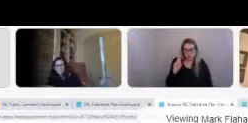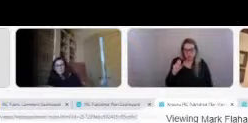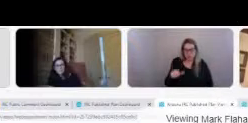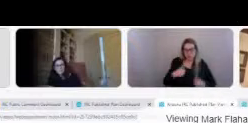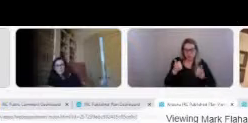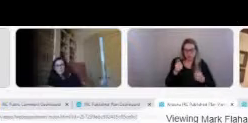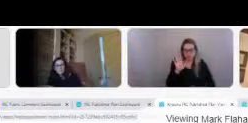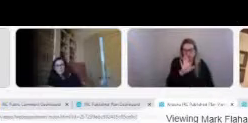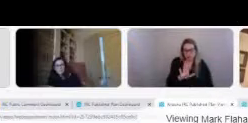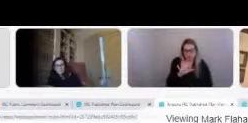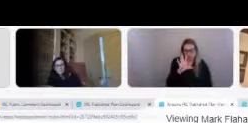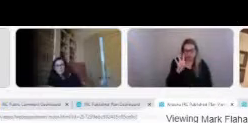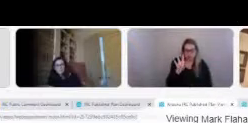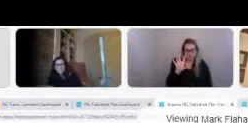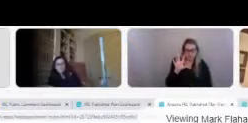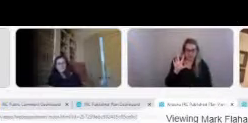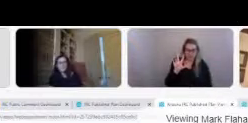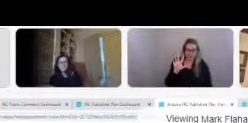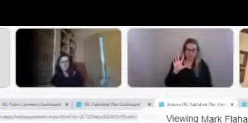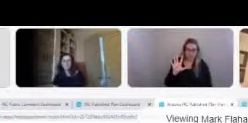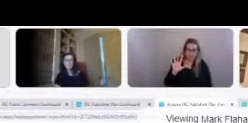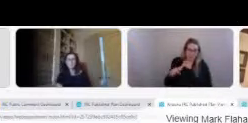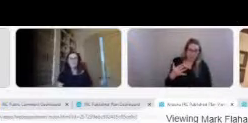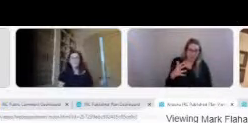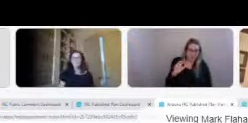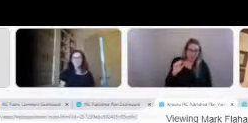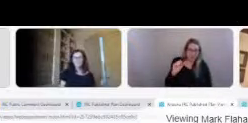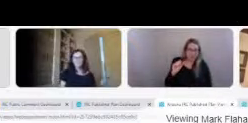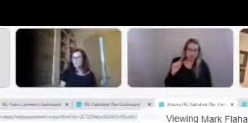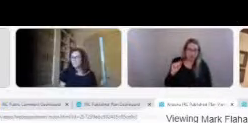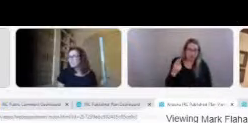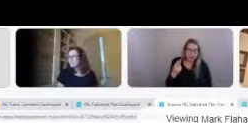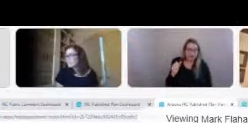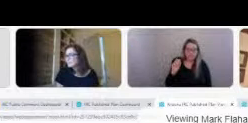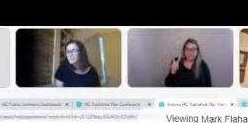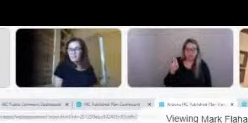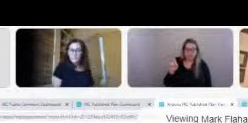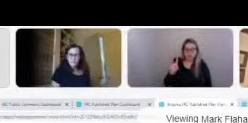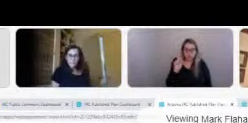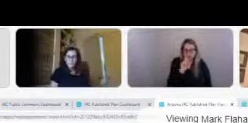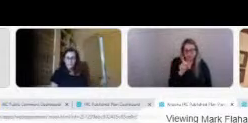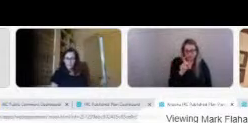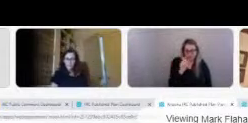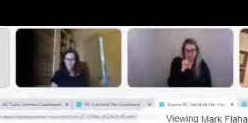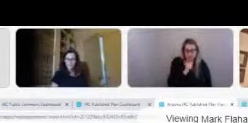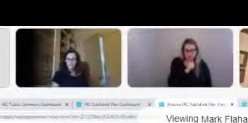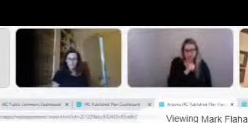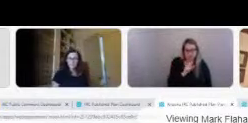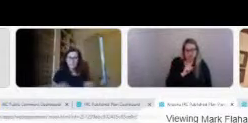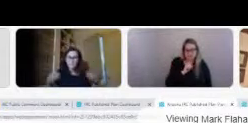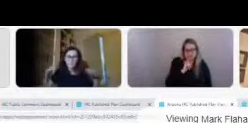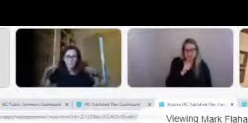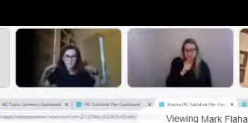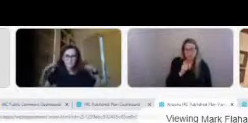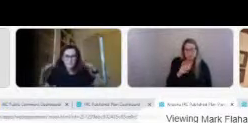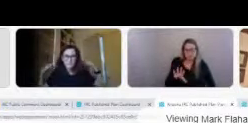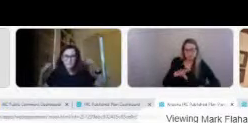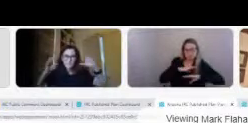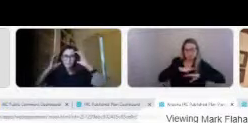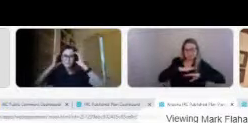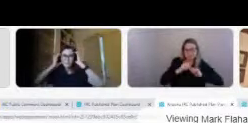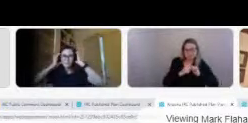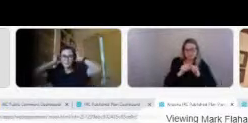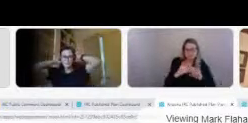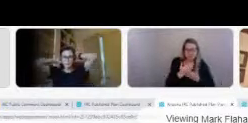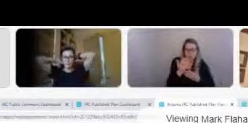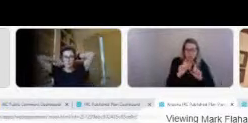the area of 75th avenue and indian school in phoenix arizona i am very satisfied with with our new